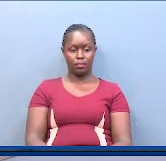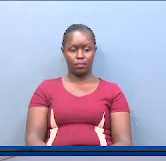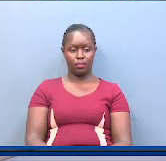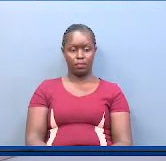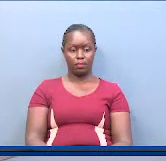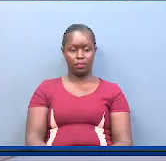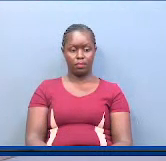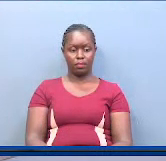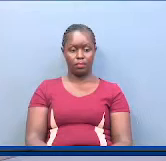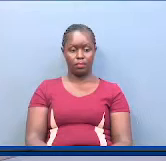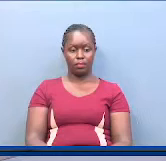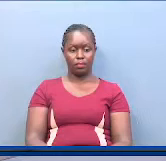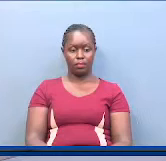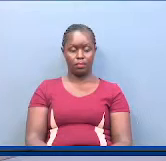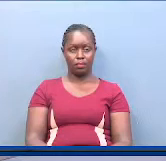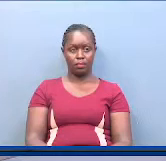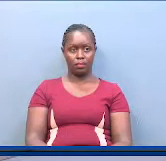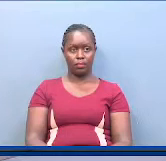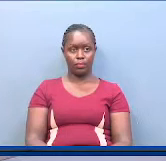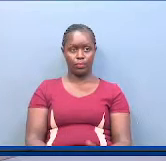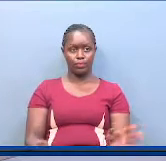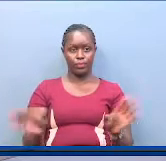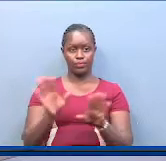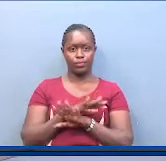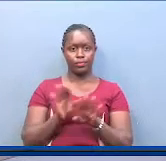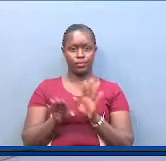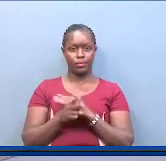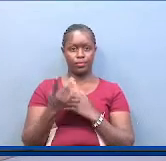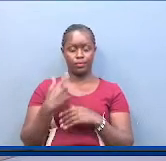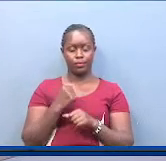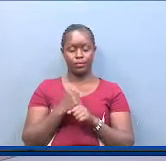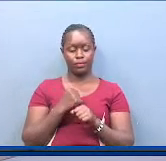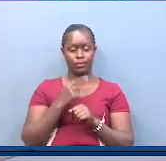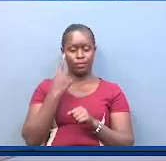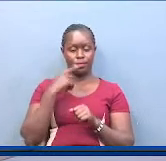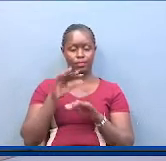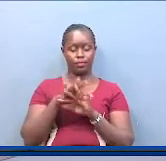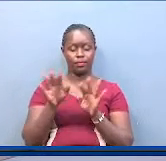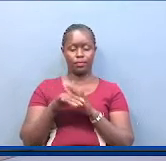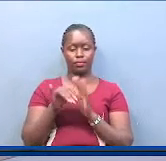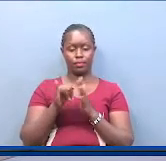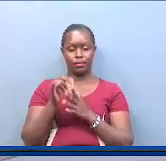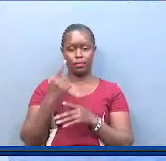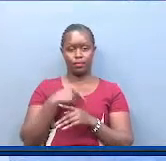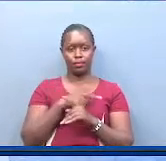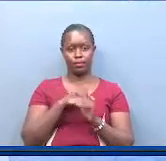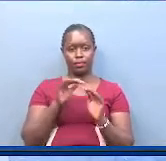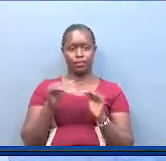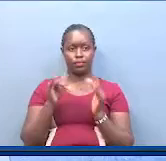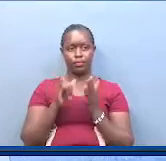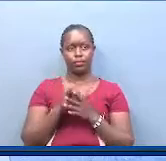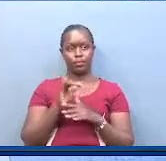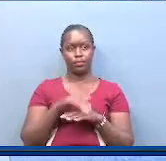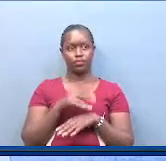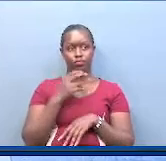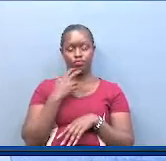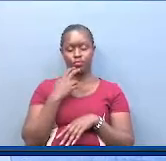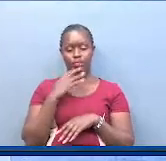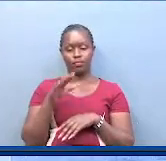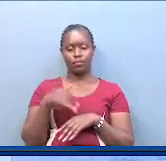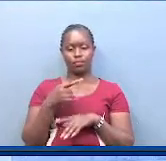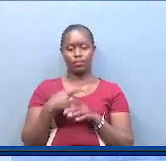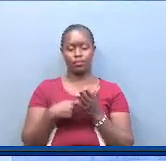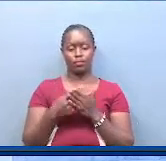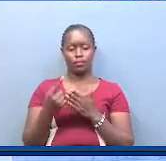everything that we have worked for, everything that we have been waiting. On Tuesday next week,